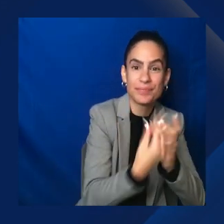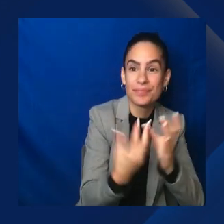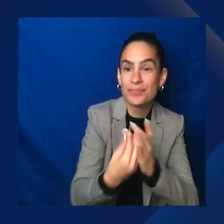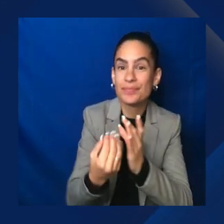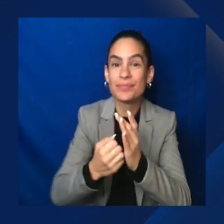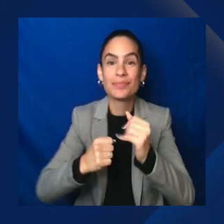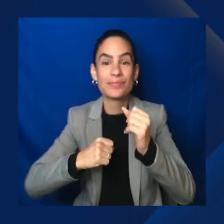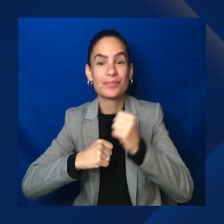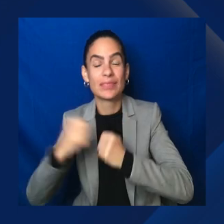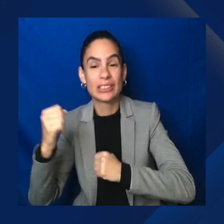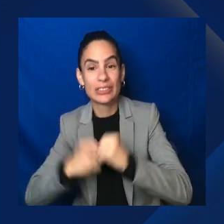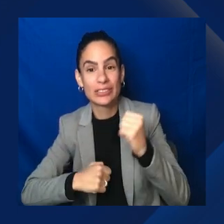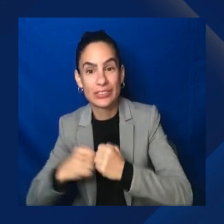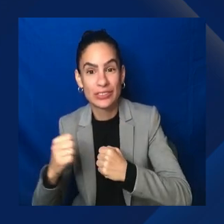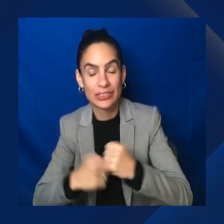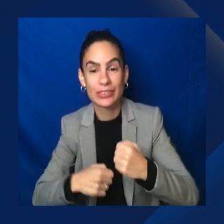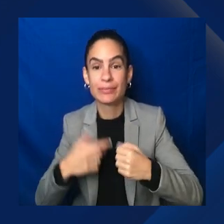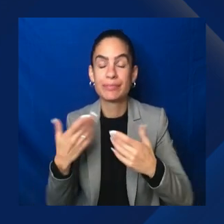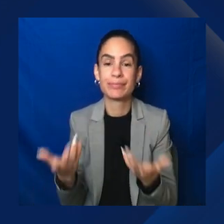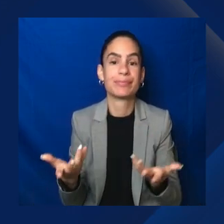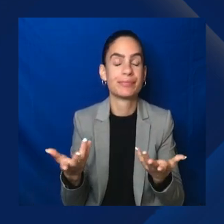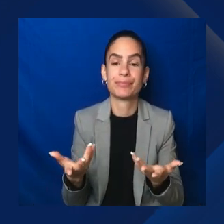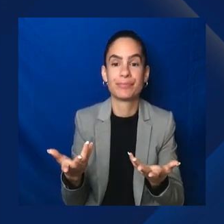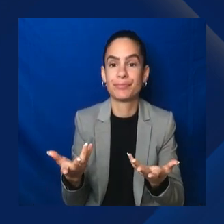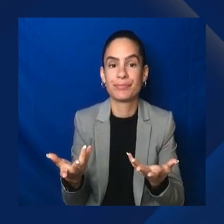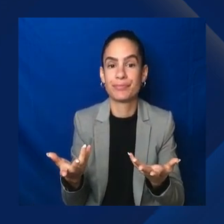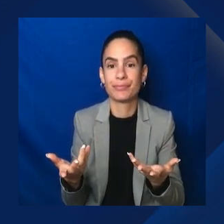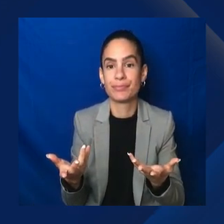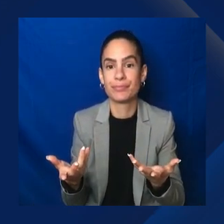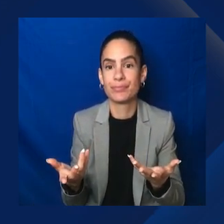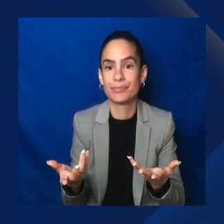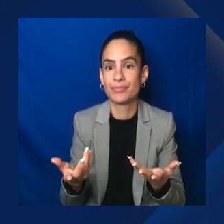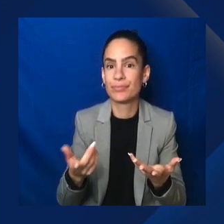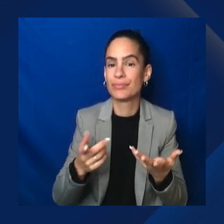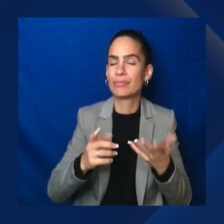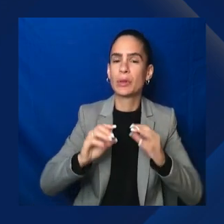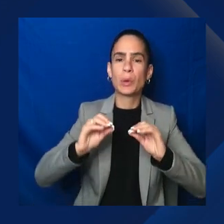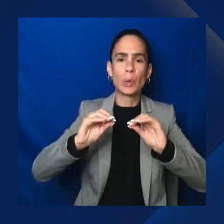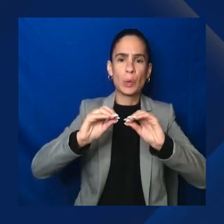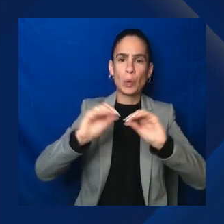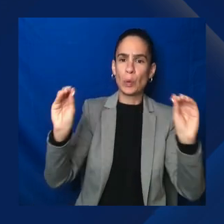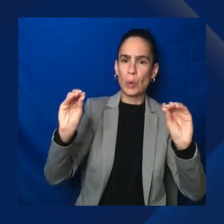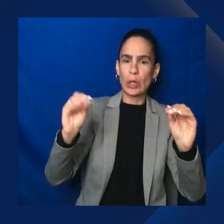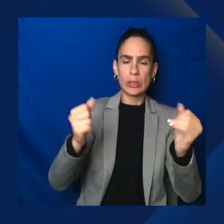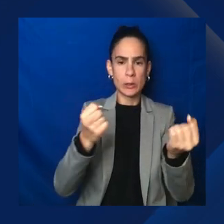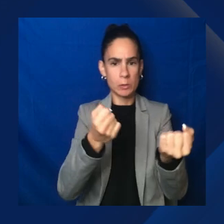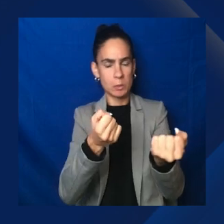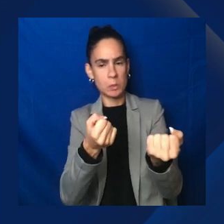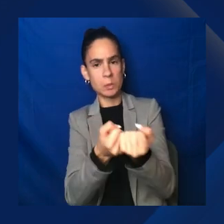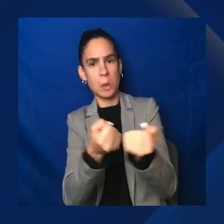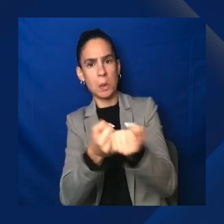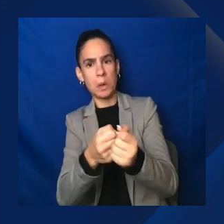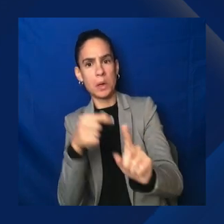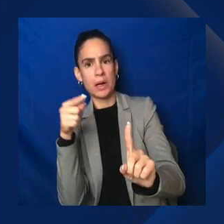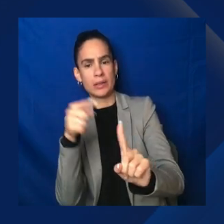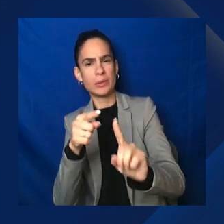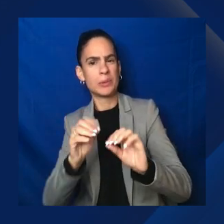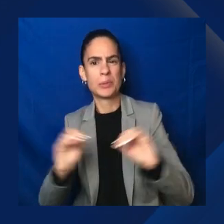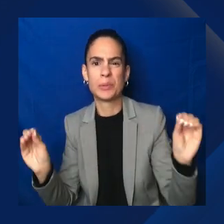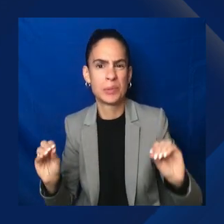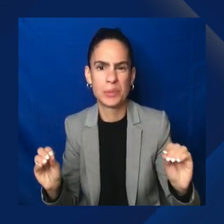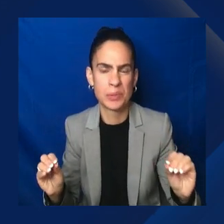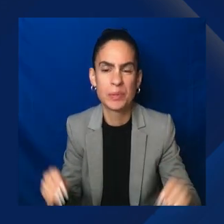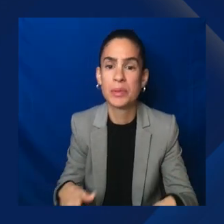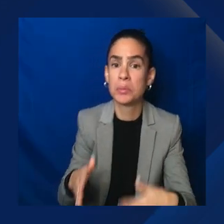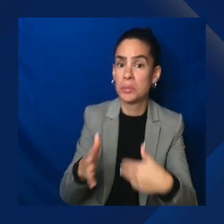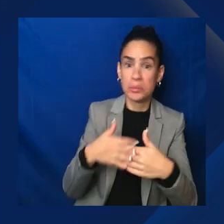been, there's just absolutely no support even up into college. You don't hear